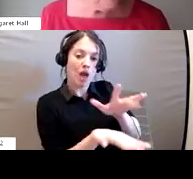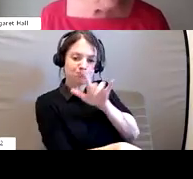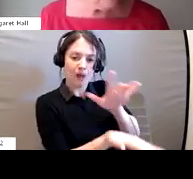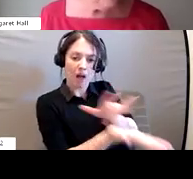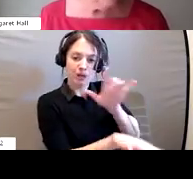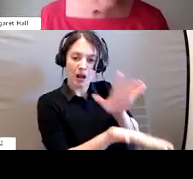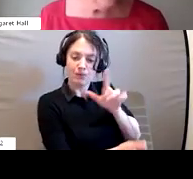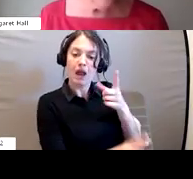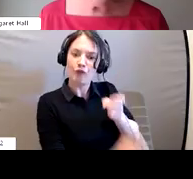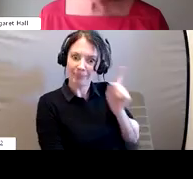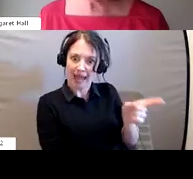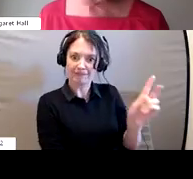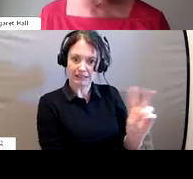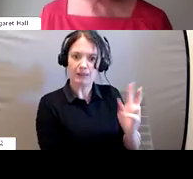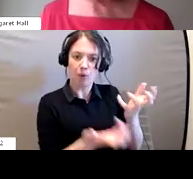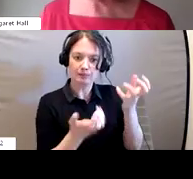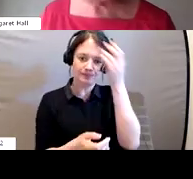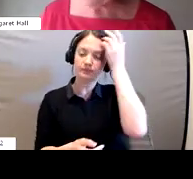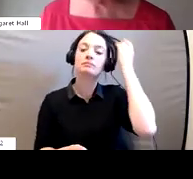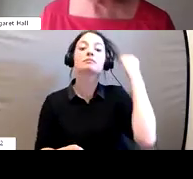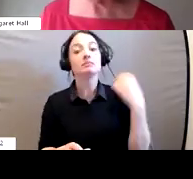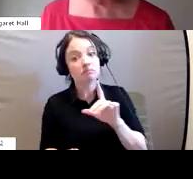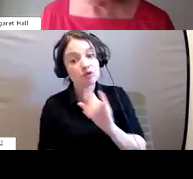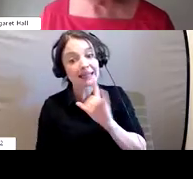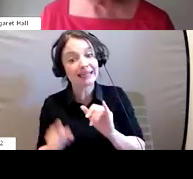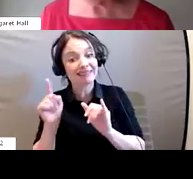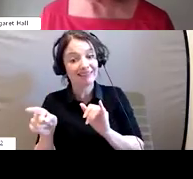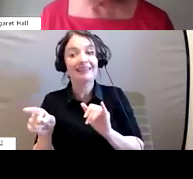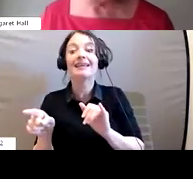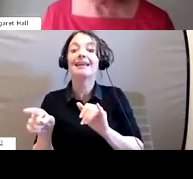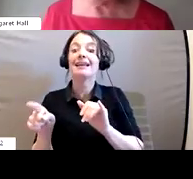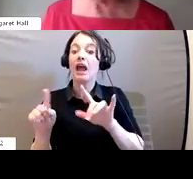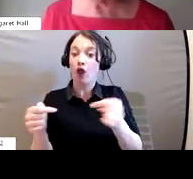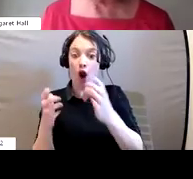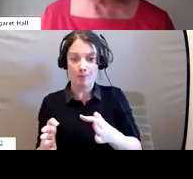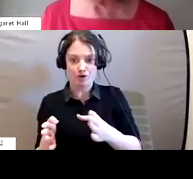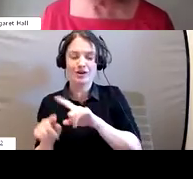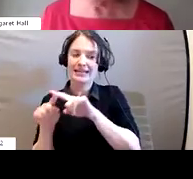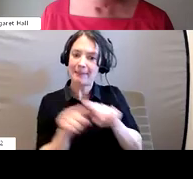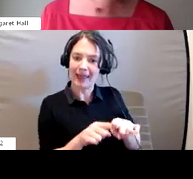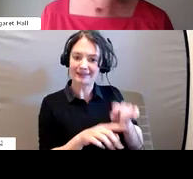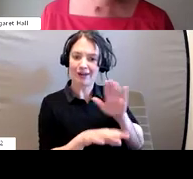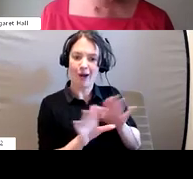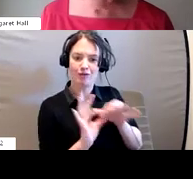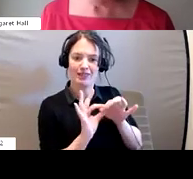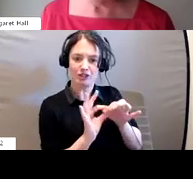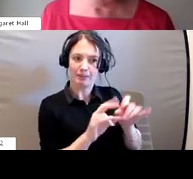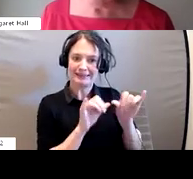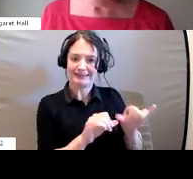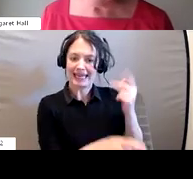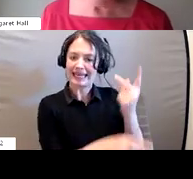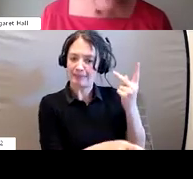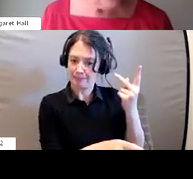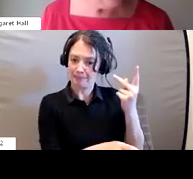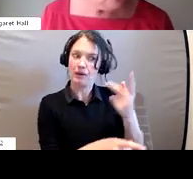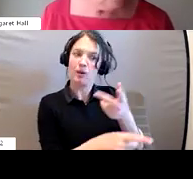extract benefits from them. So they are actually dependent on maintaining that relationship for the purpose of